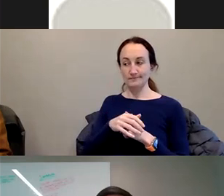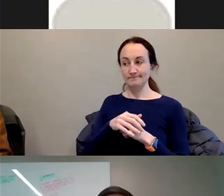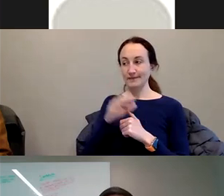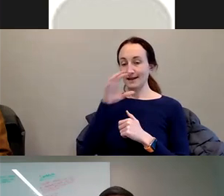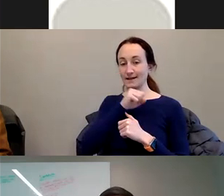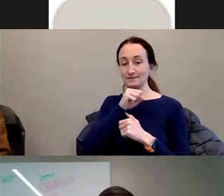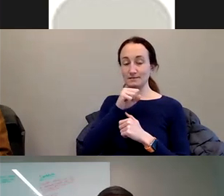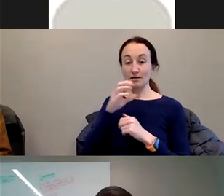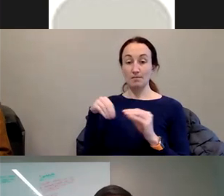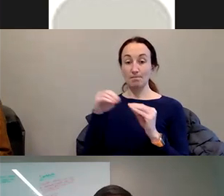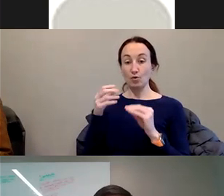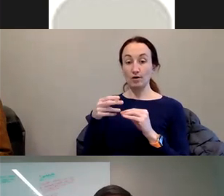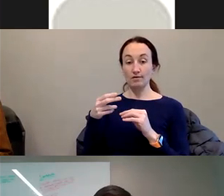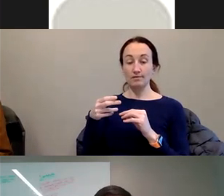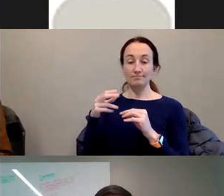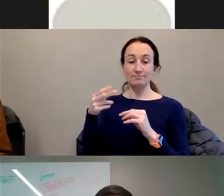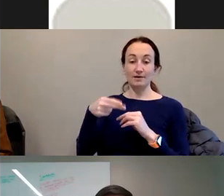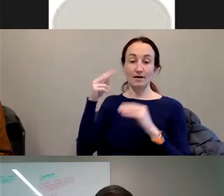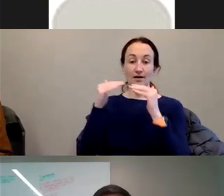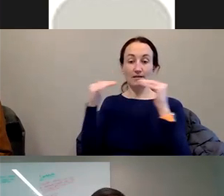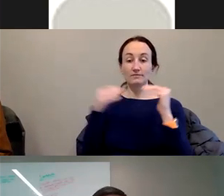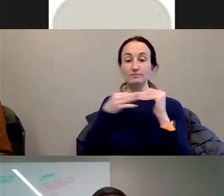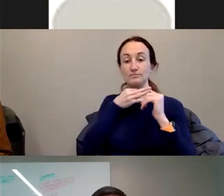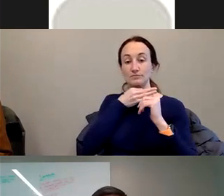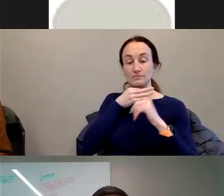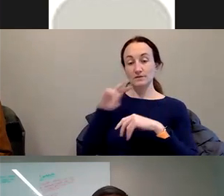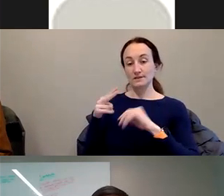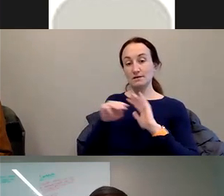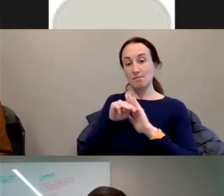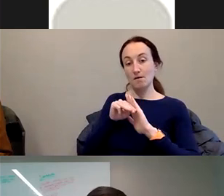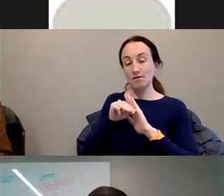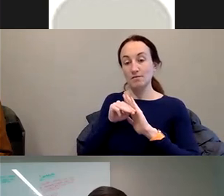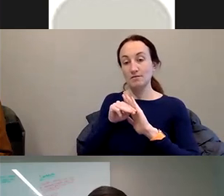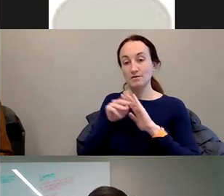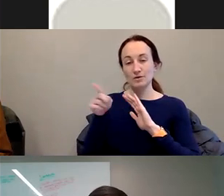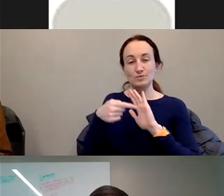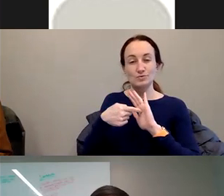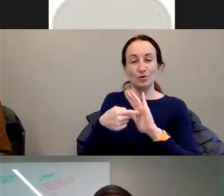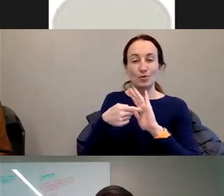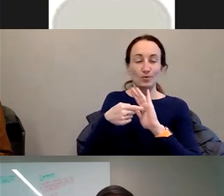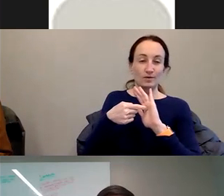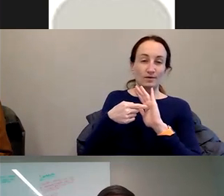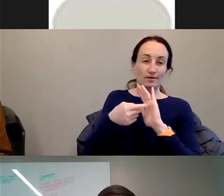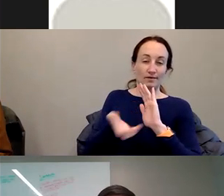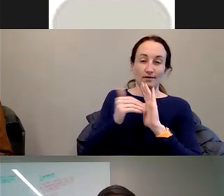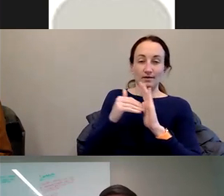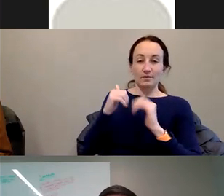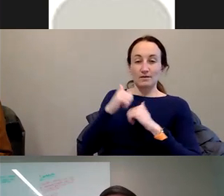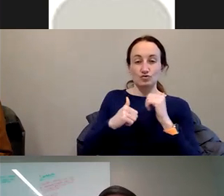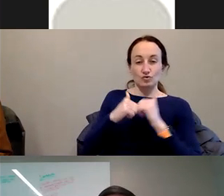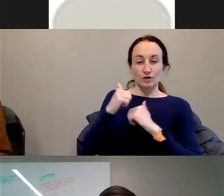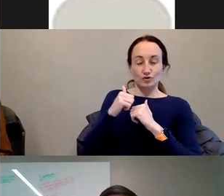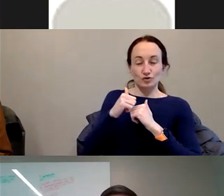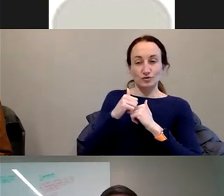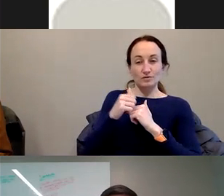on a more higher level, I'm kind of curious about like, so in the second model, you showed that you need to know the structure of, I'm sorry, I